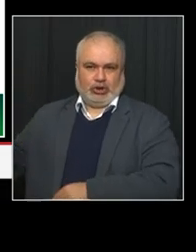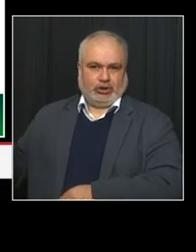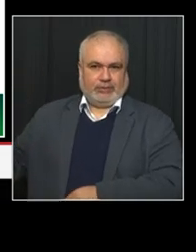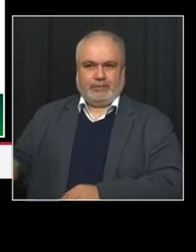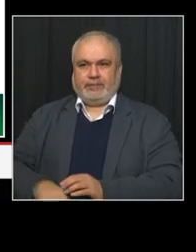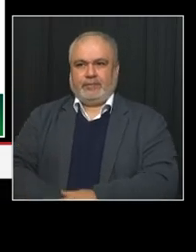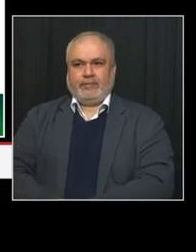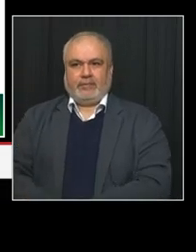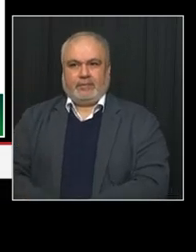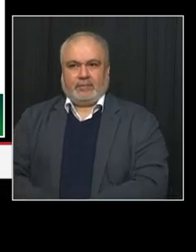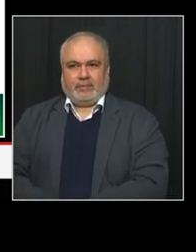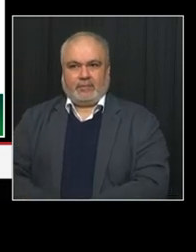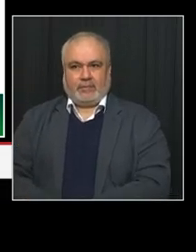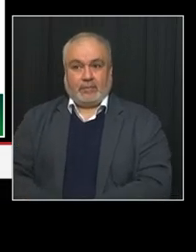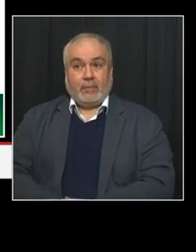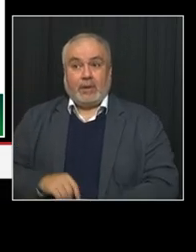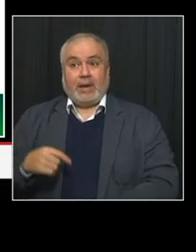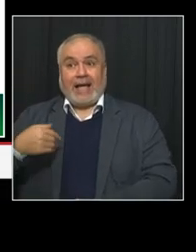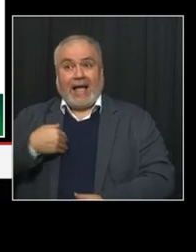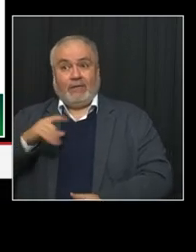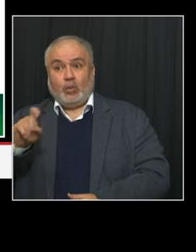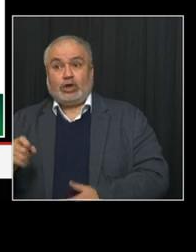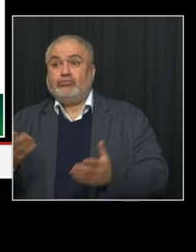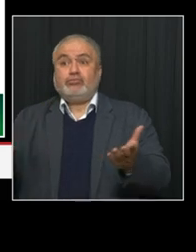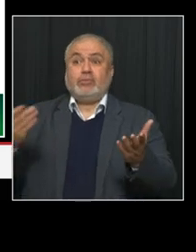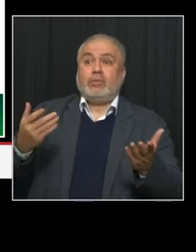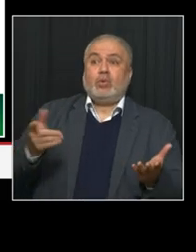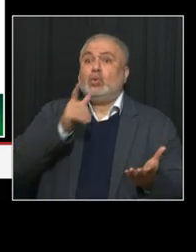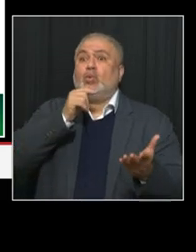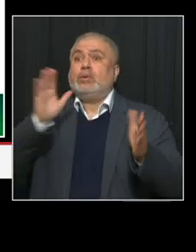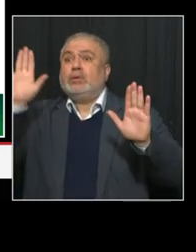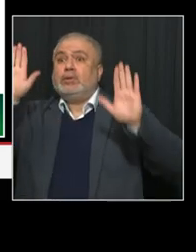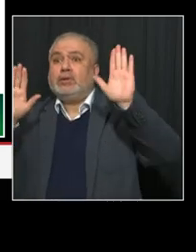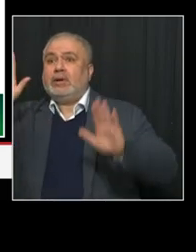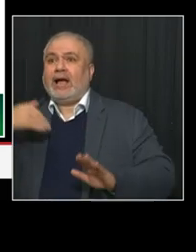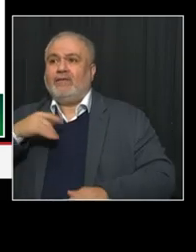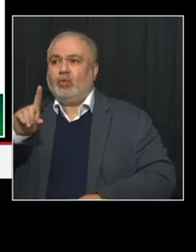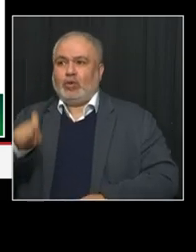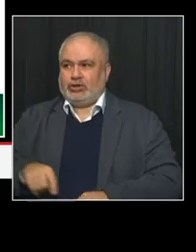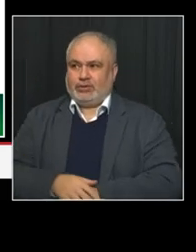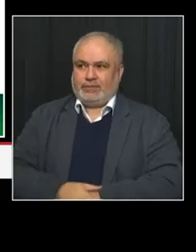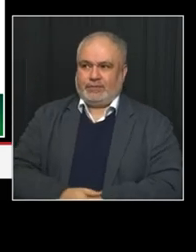you have a question? There's a question. Raise your hand if you have a question. Right.